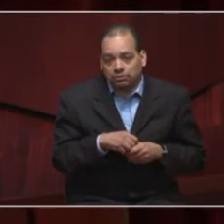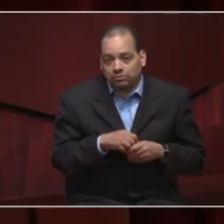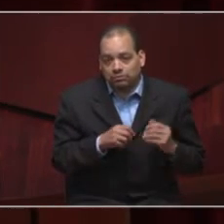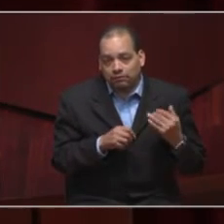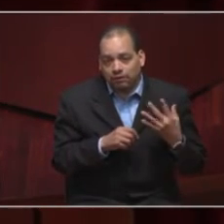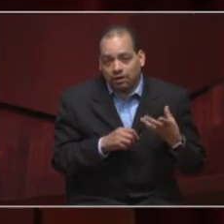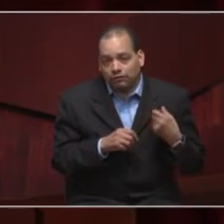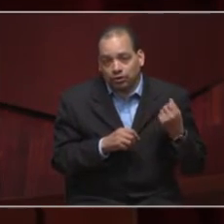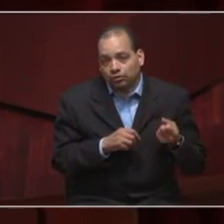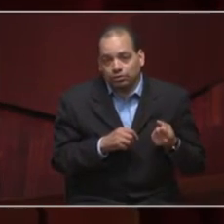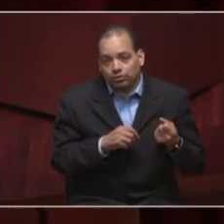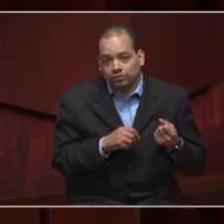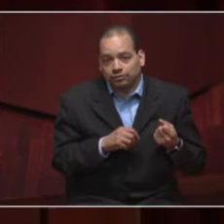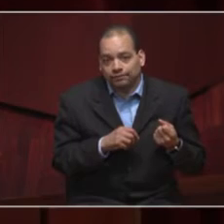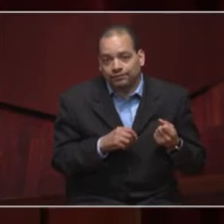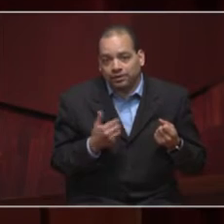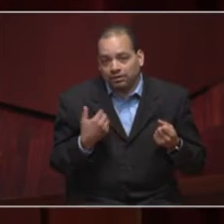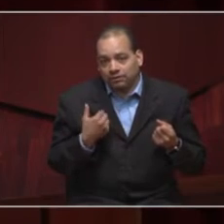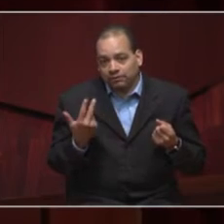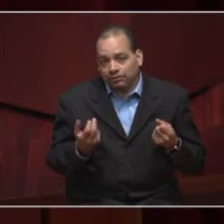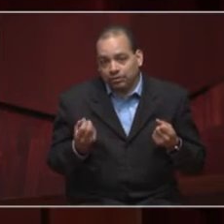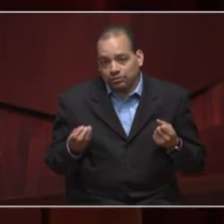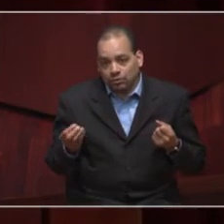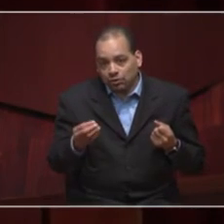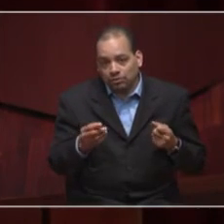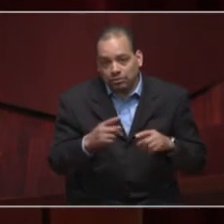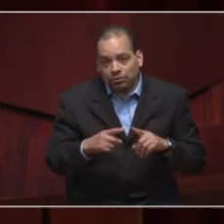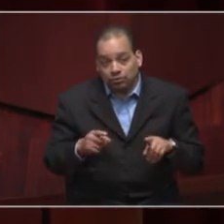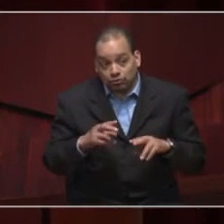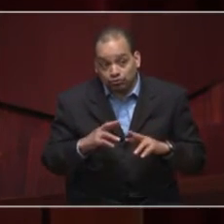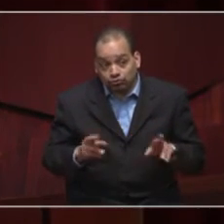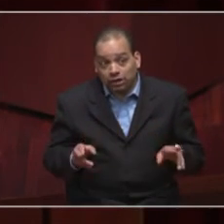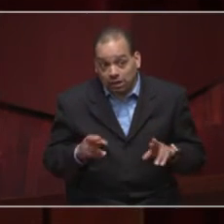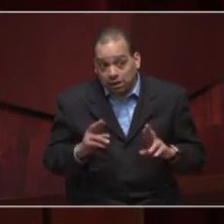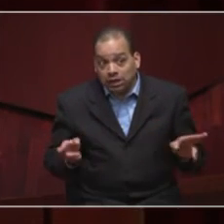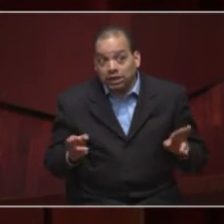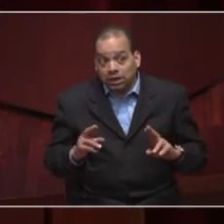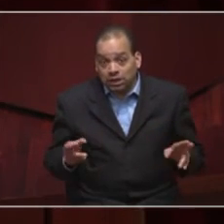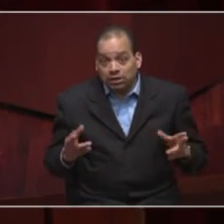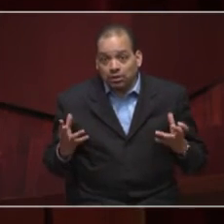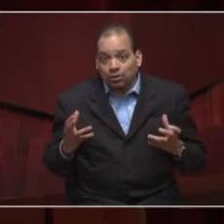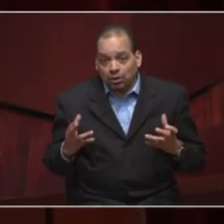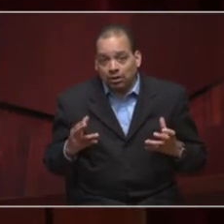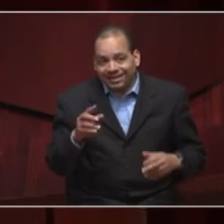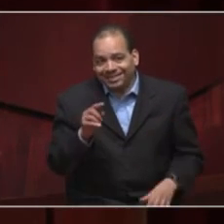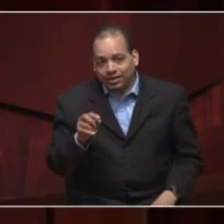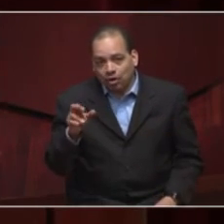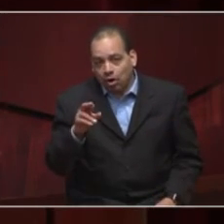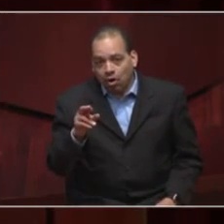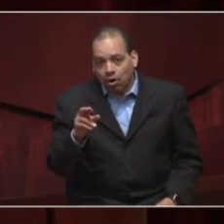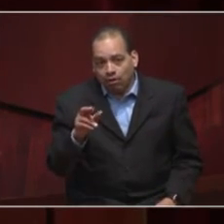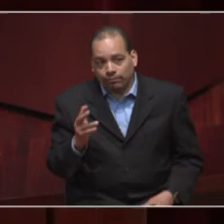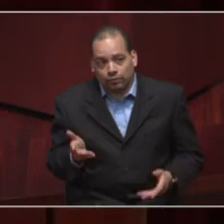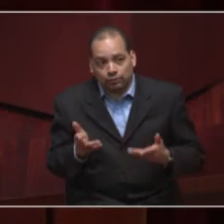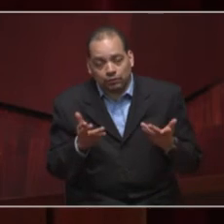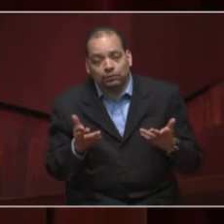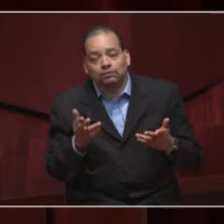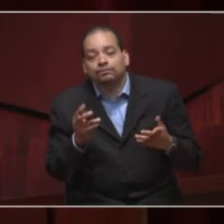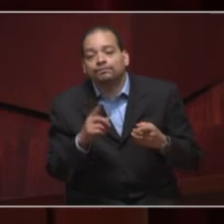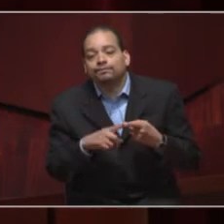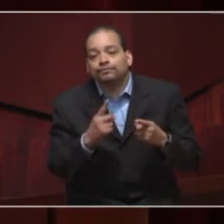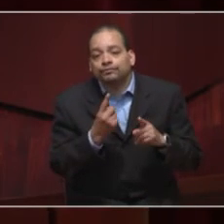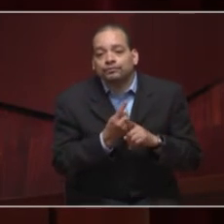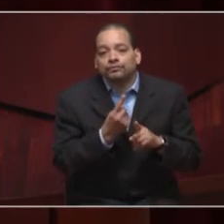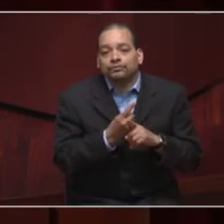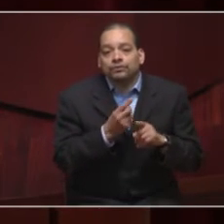increments, if you're 3 years out and you say, well, these are really ready, and you want to create a TR and propose those to the appropriate archival unit,